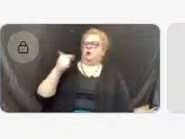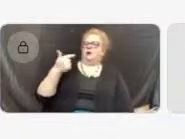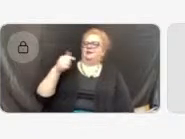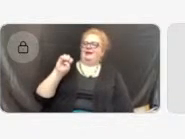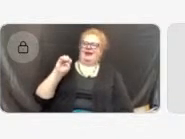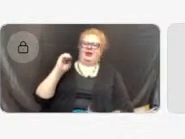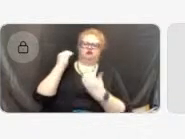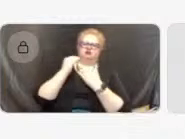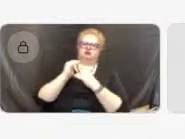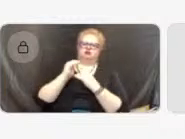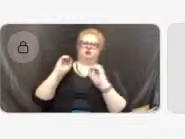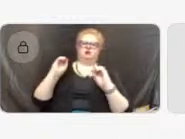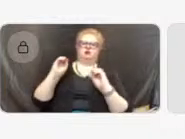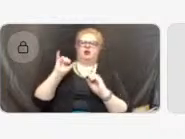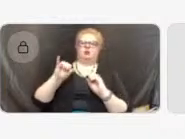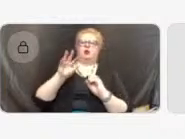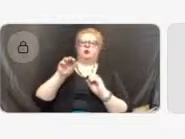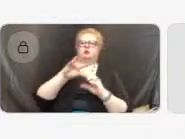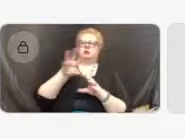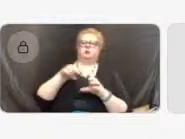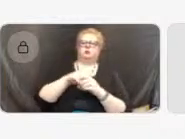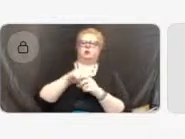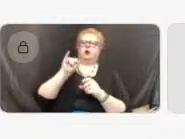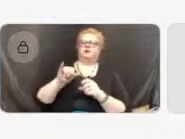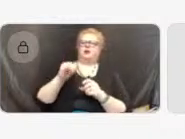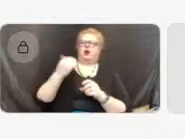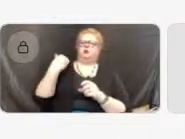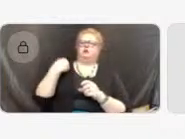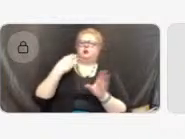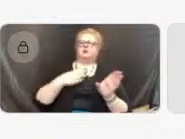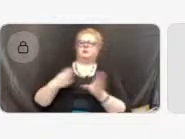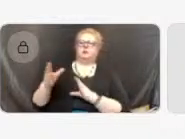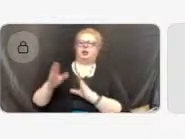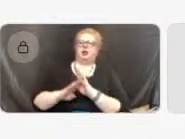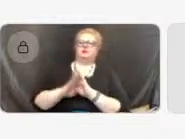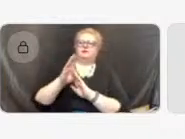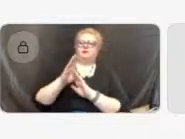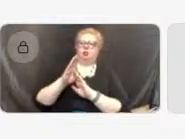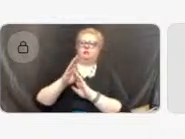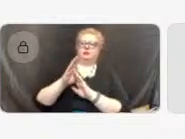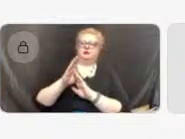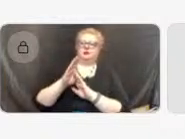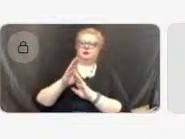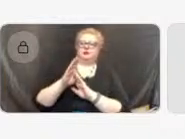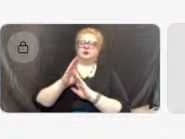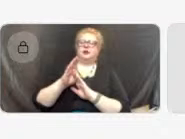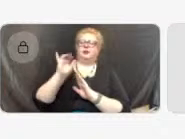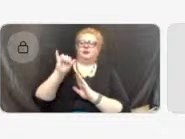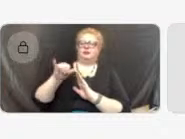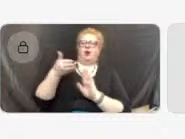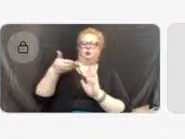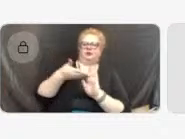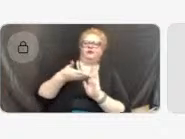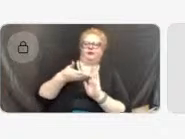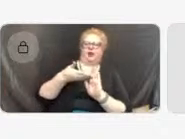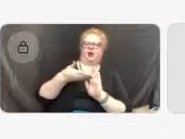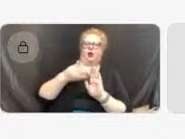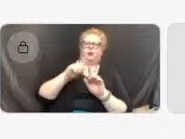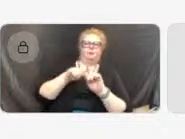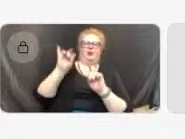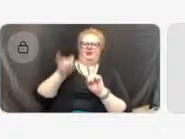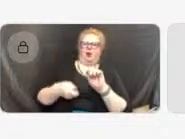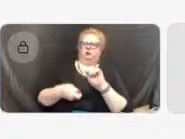mean, that was part of that plan development that went through, and that was on there, and it was revoked,